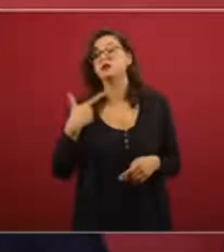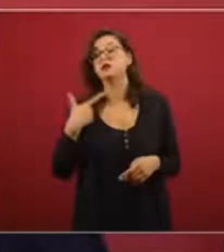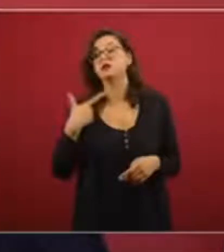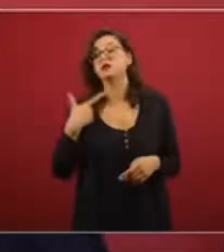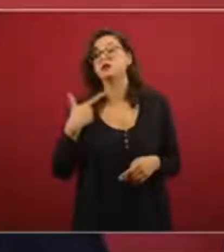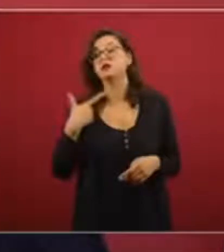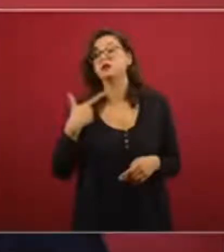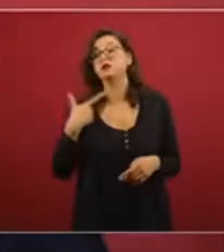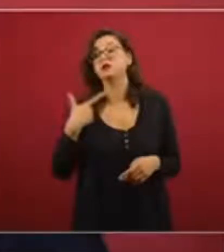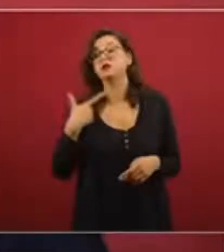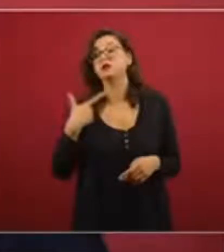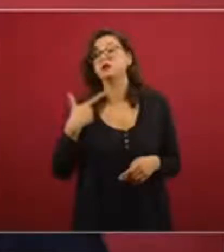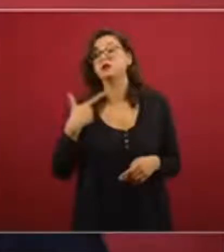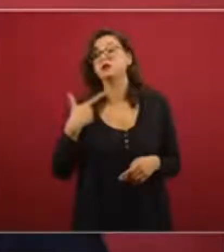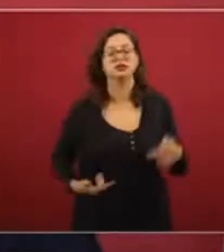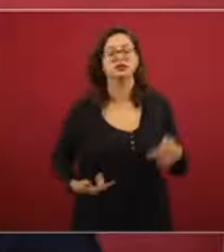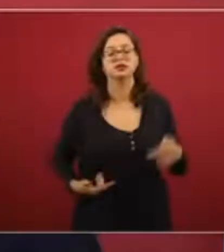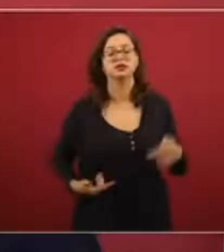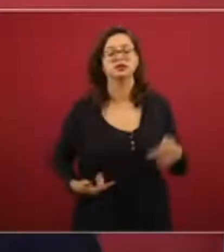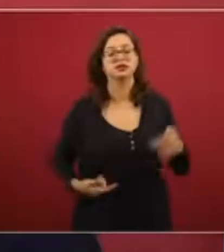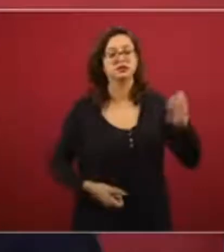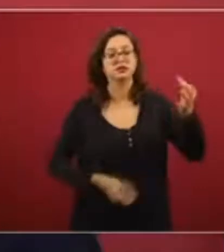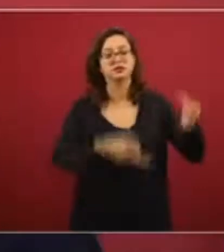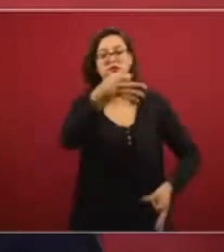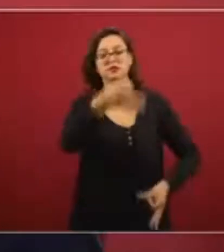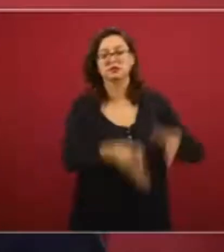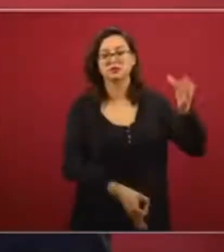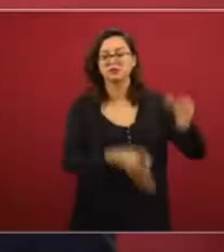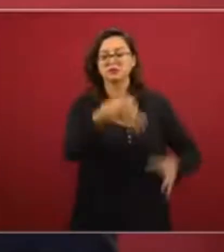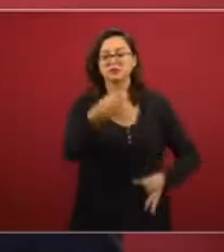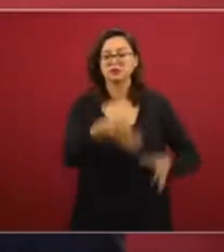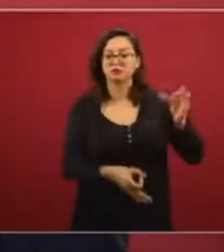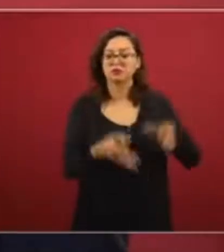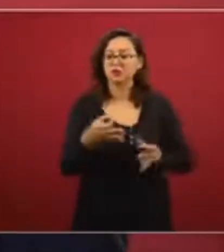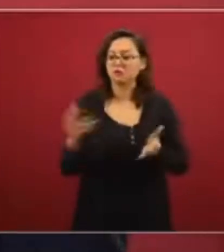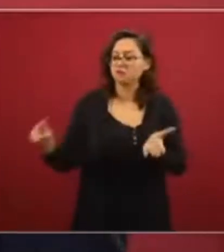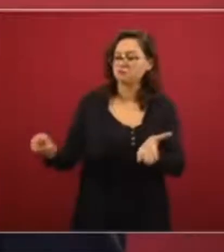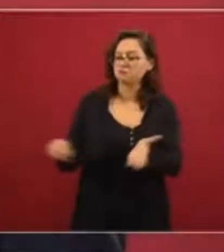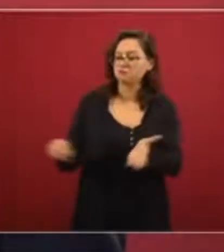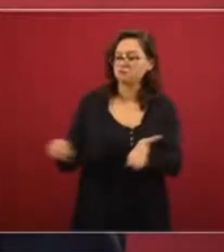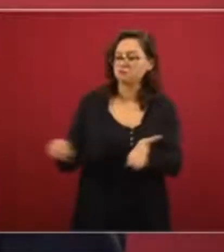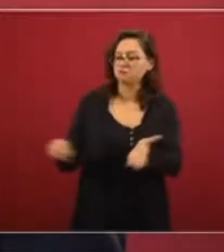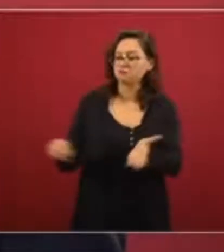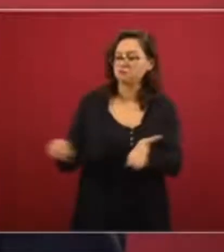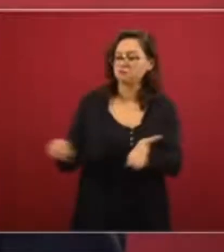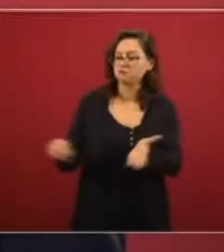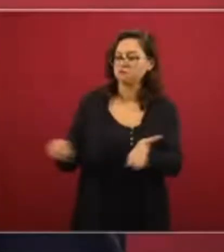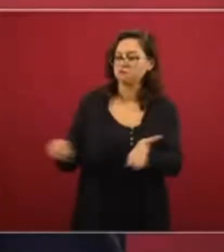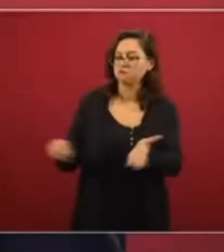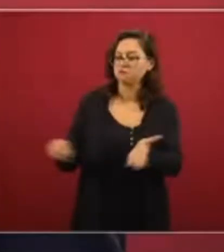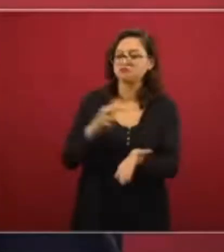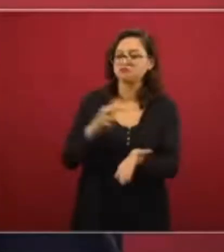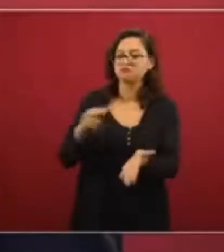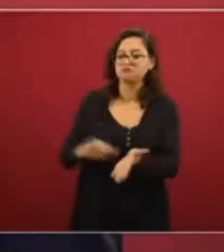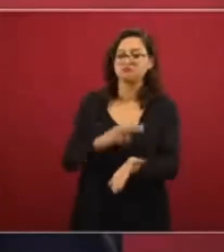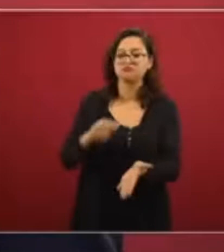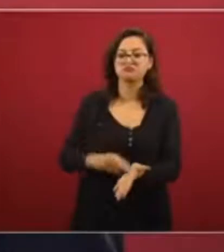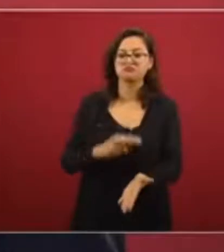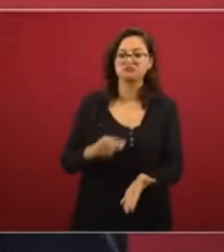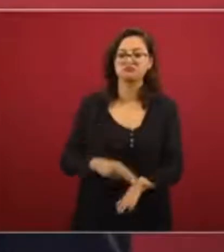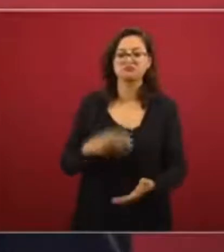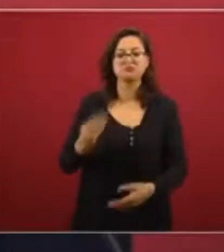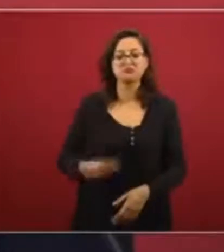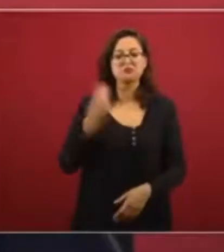of judging the ex-presidents den su firma. give their signatures.